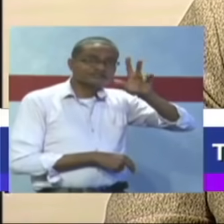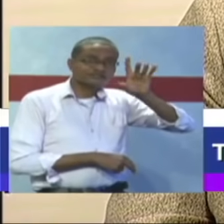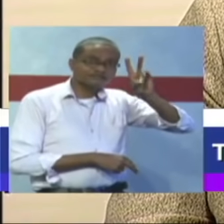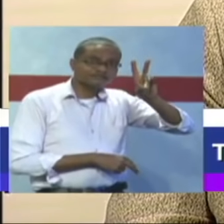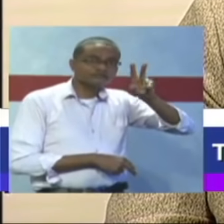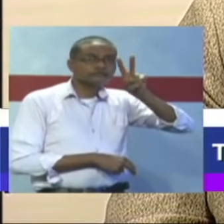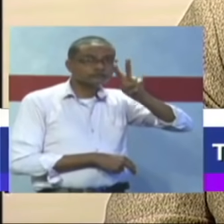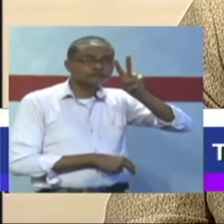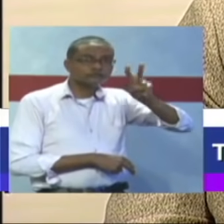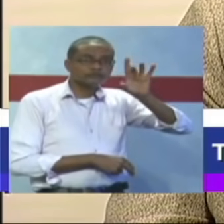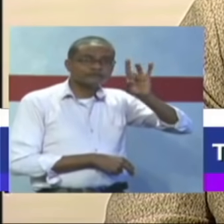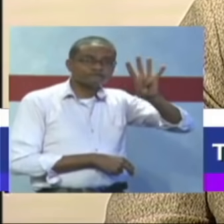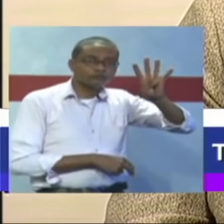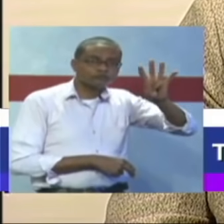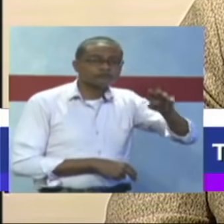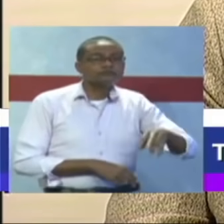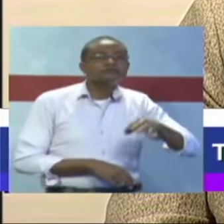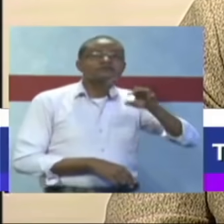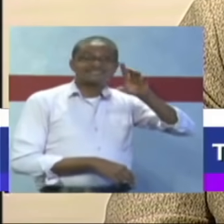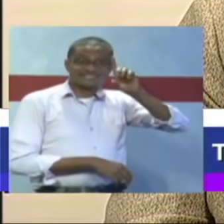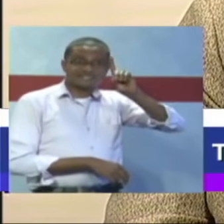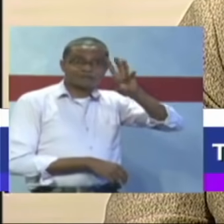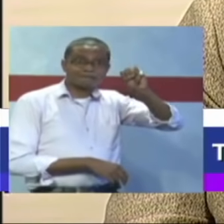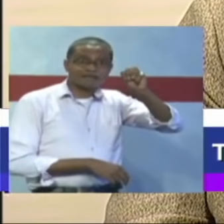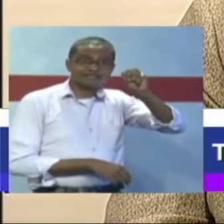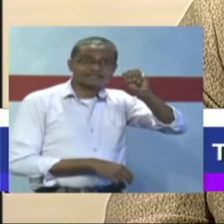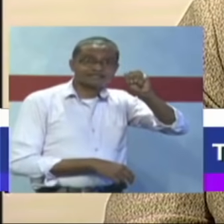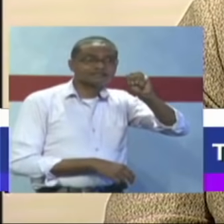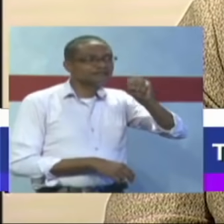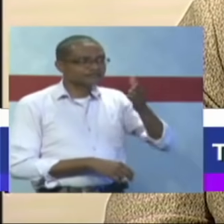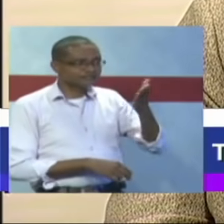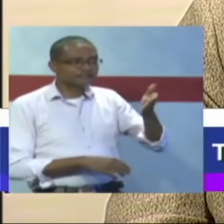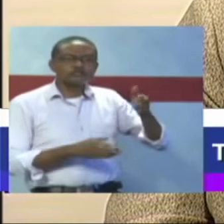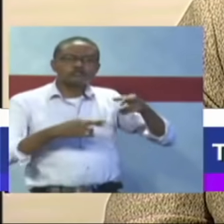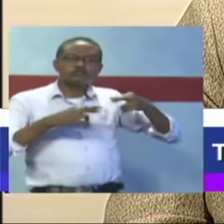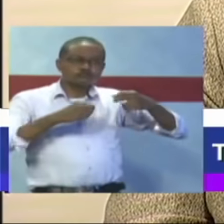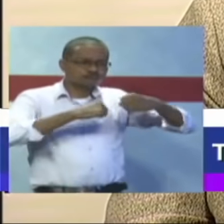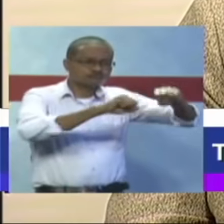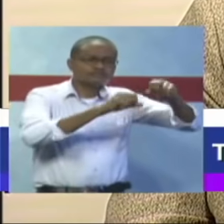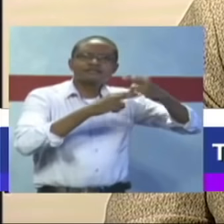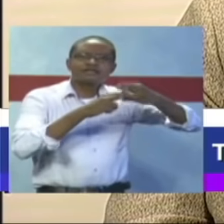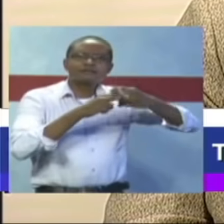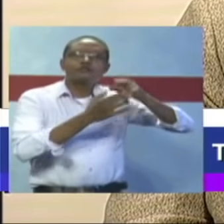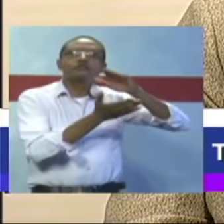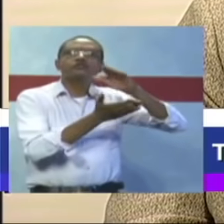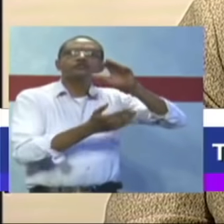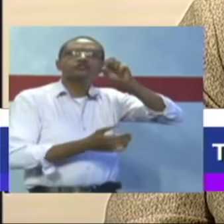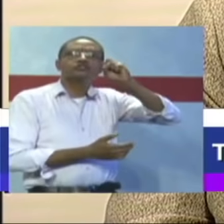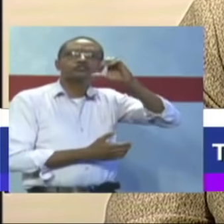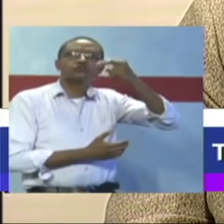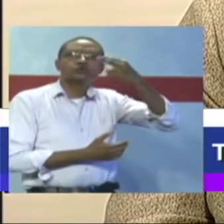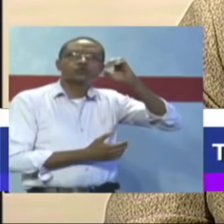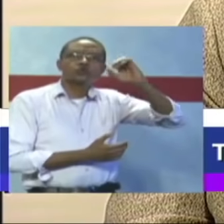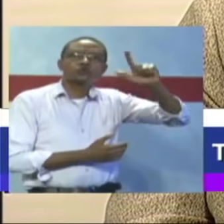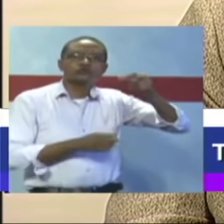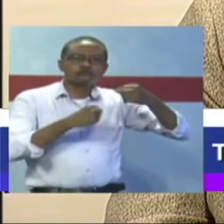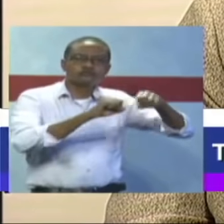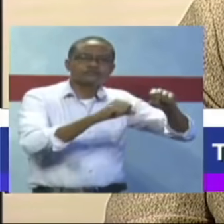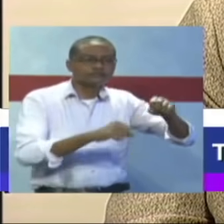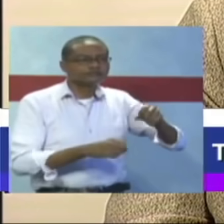637-3284. The Diego Martin Wellness Center is located at School Street, Diego Martin, and they can be contacted